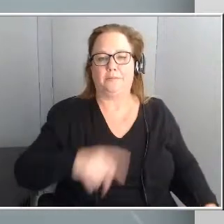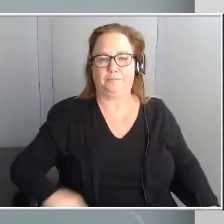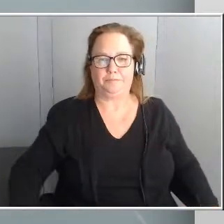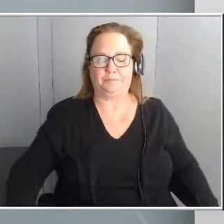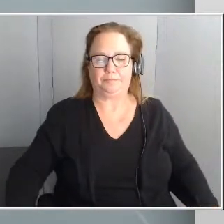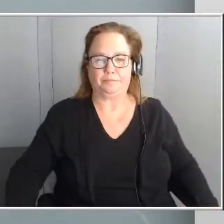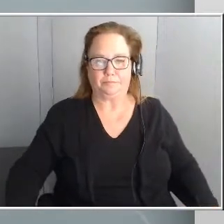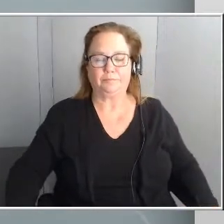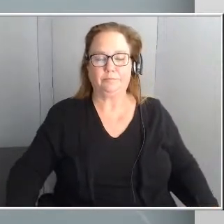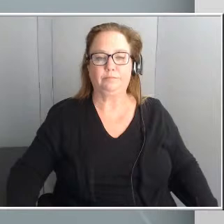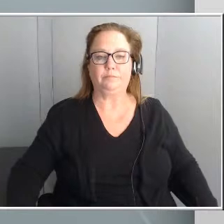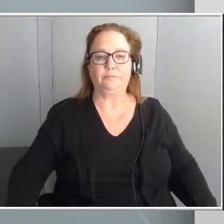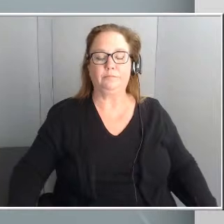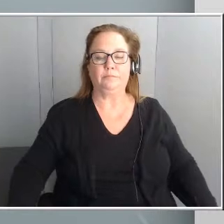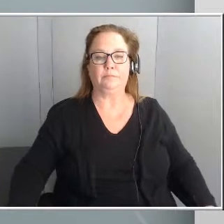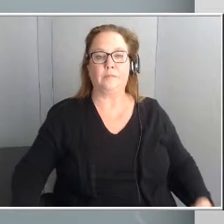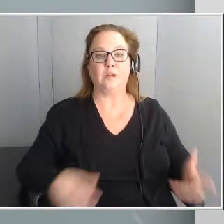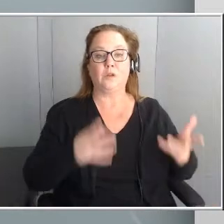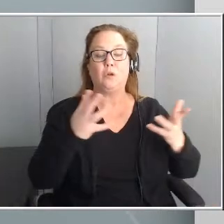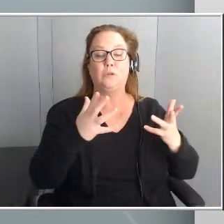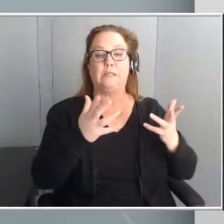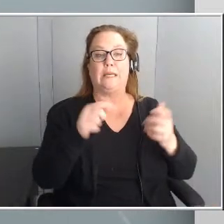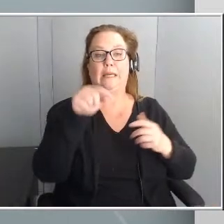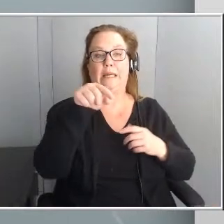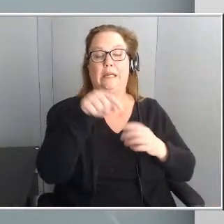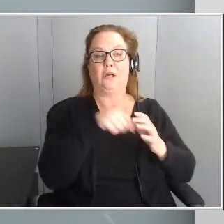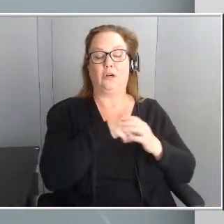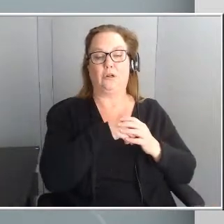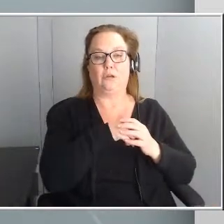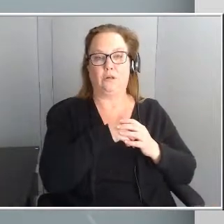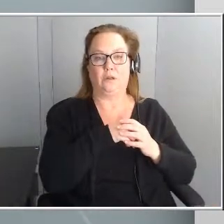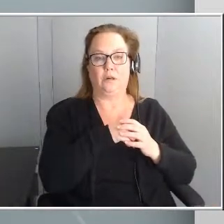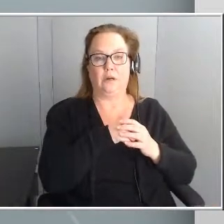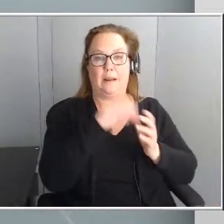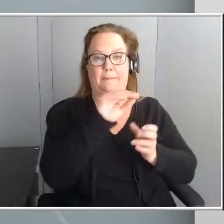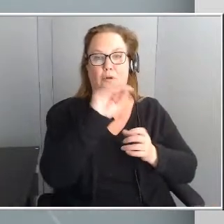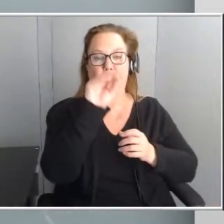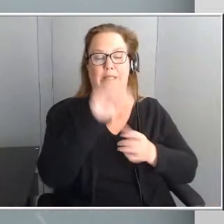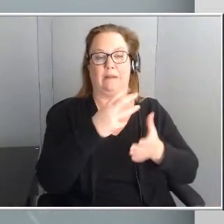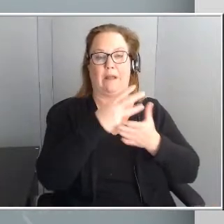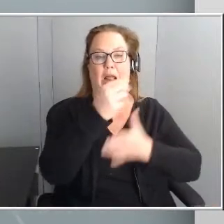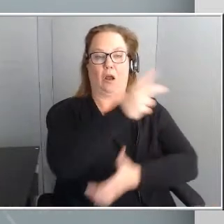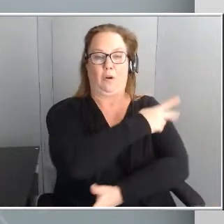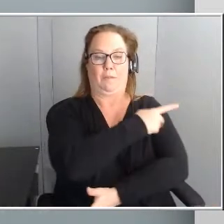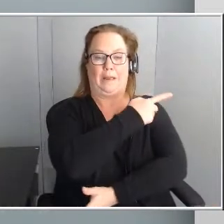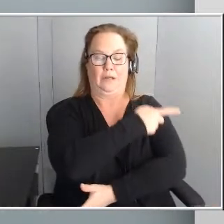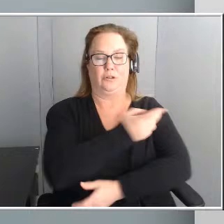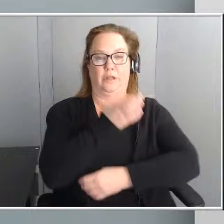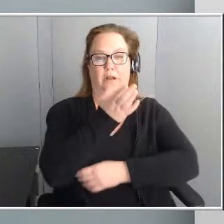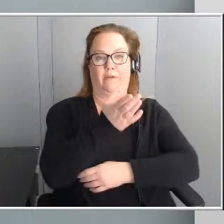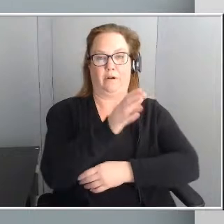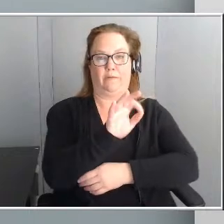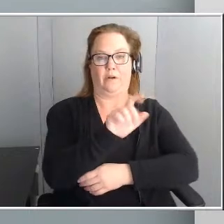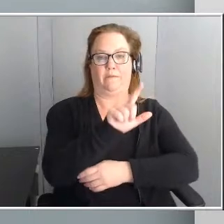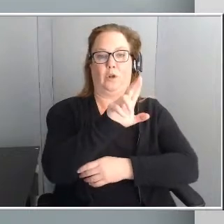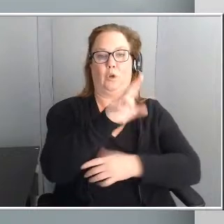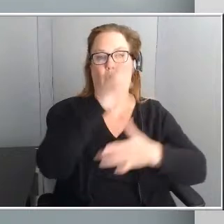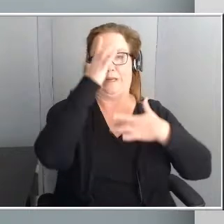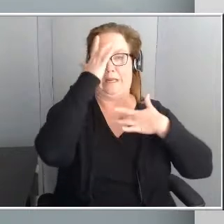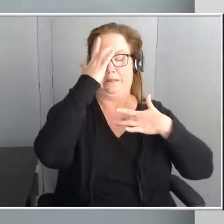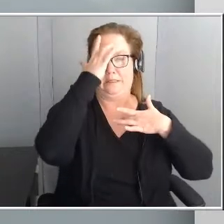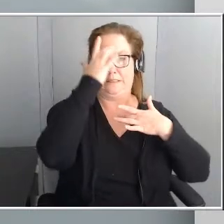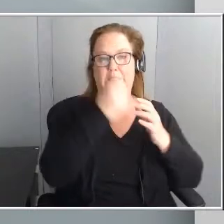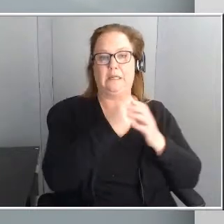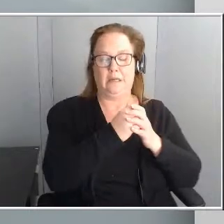what we're looking at is the percent of outpatient visits that are there for influenza-like illness. And what you